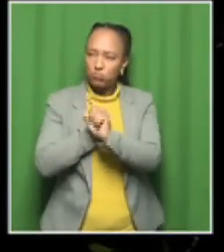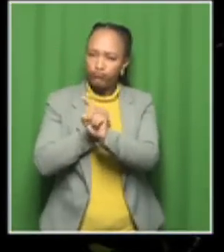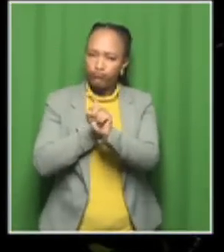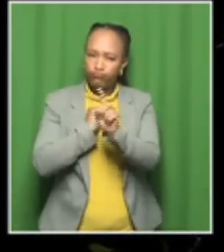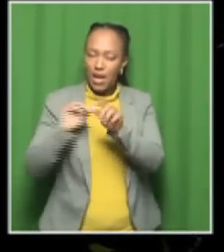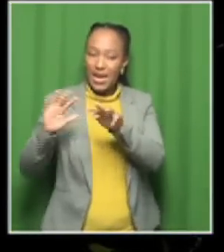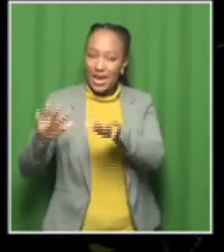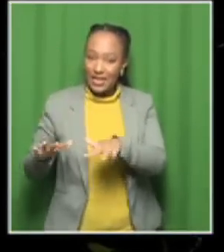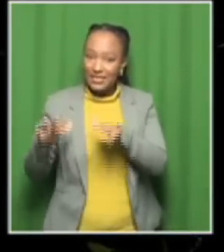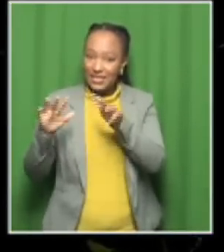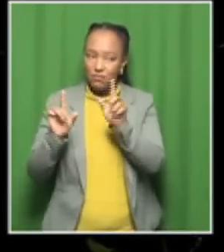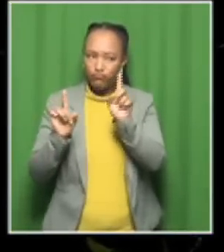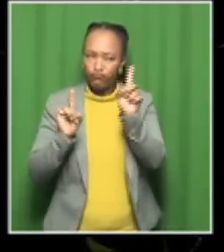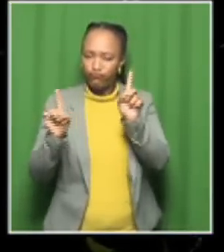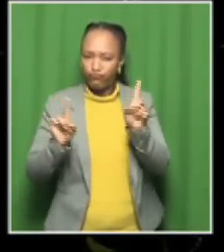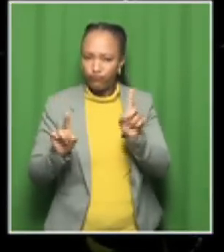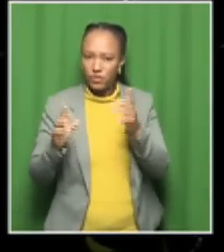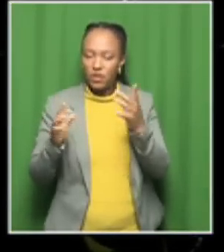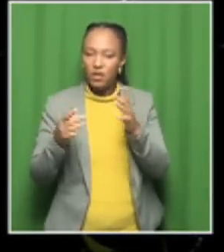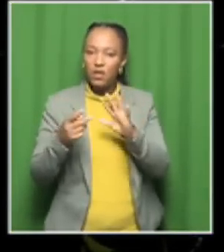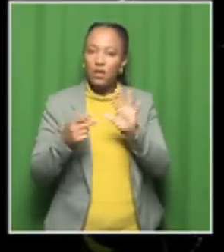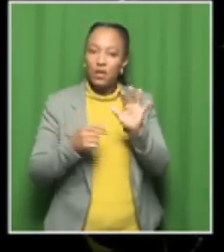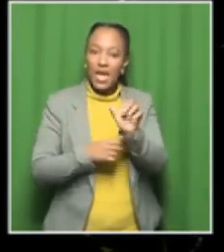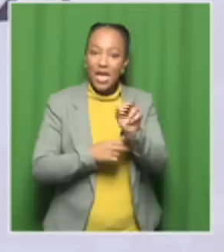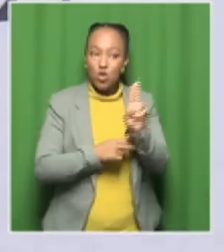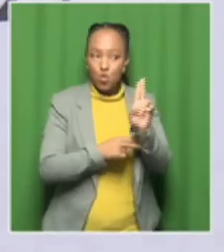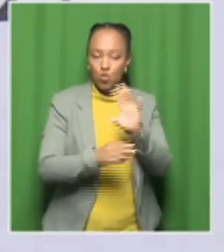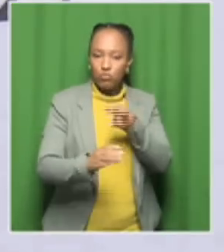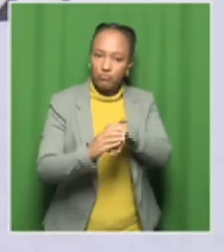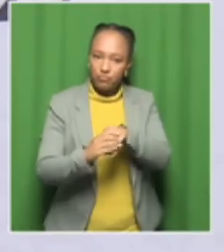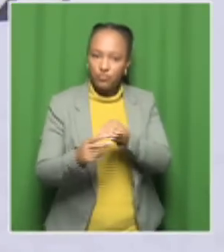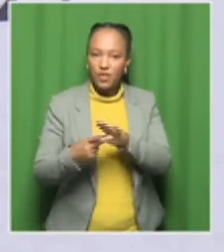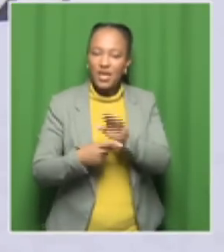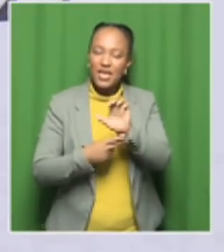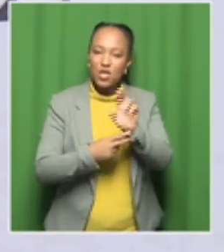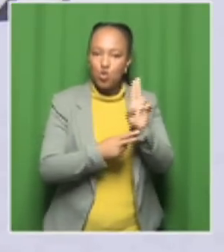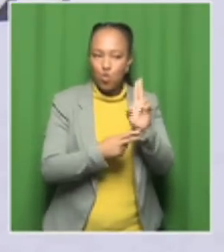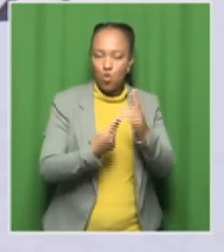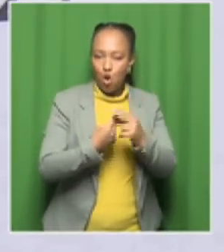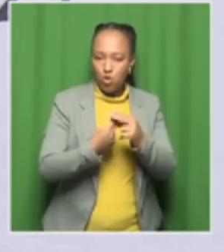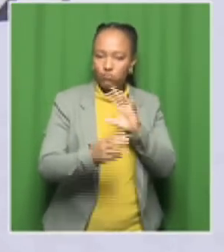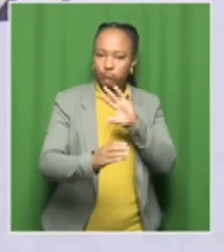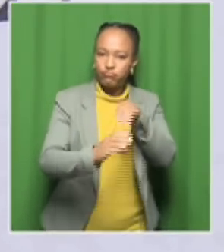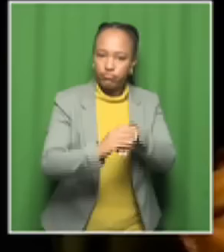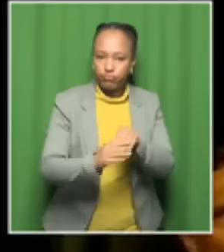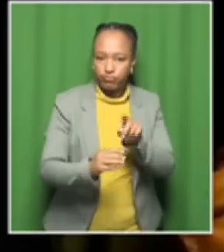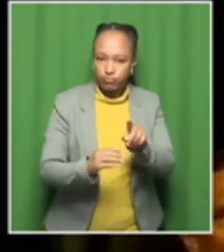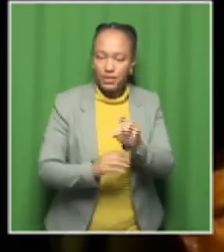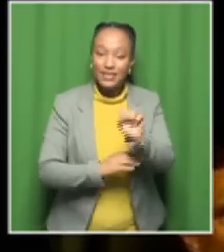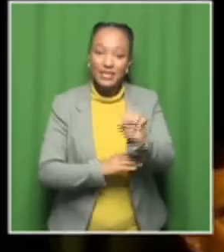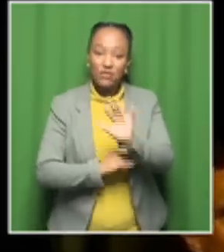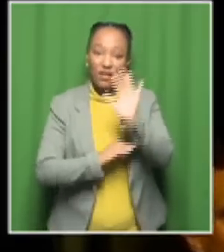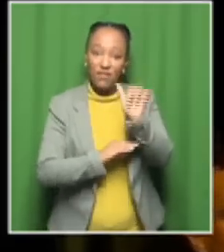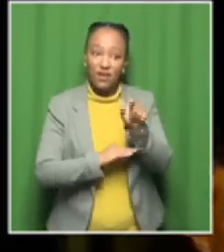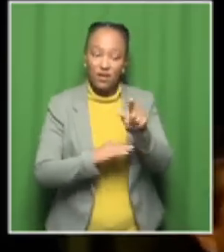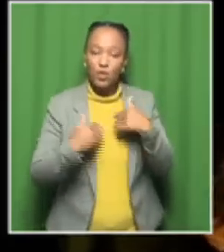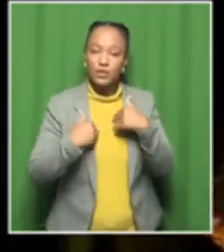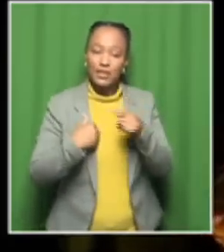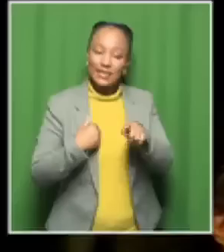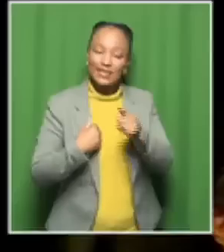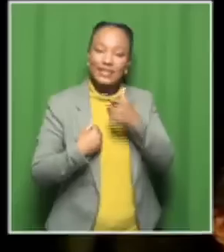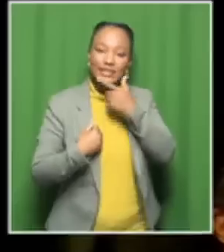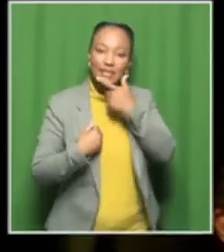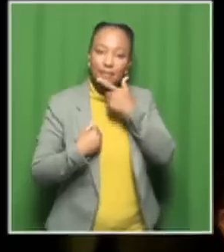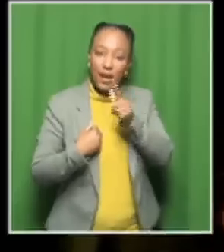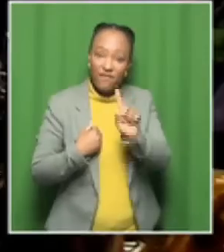and also includes the African Union and the European Union. Now, as South Africa assumed the G20 presidency on December